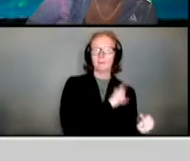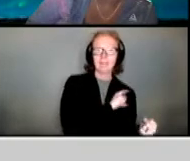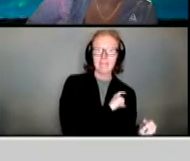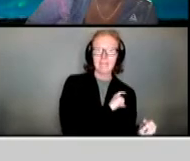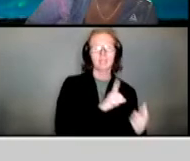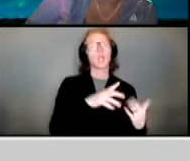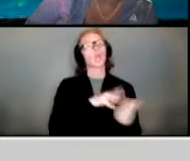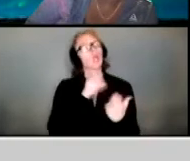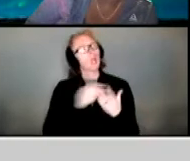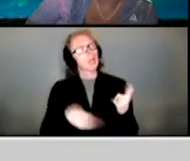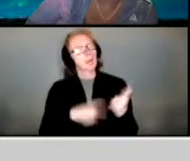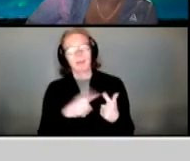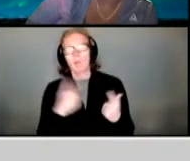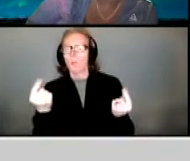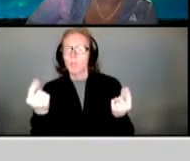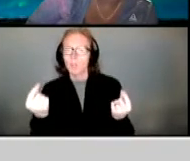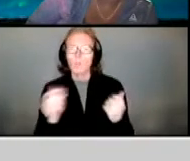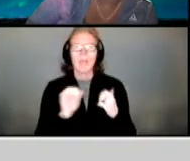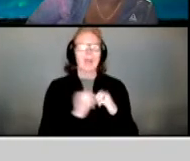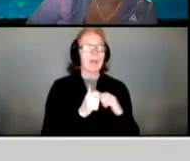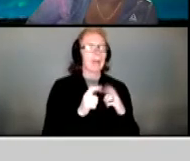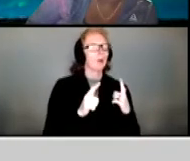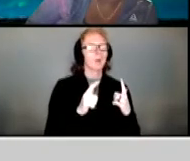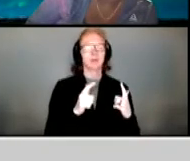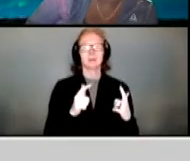learning about what they do, learning about